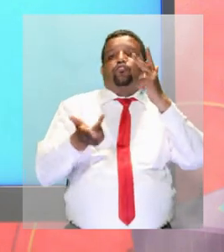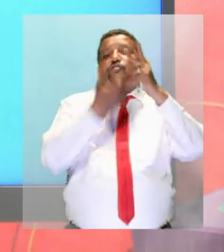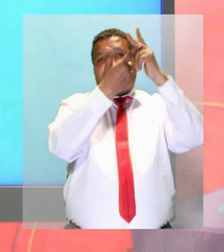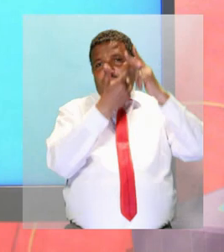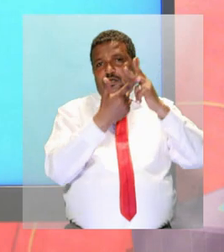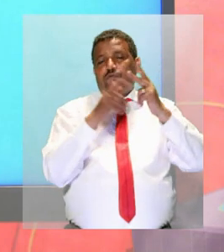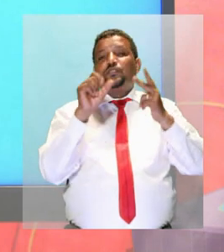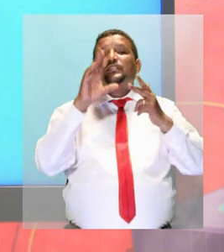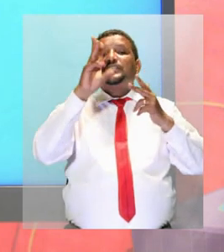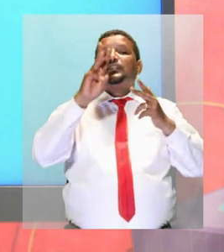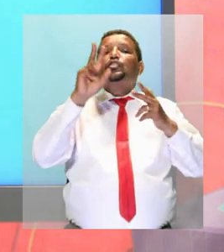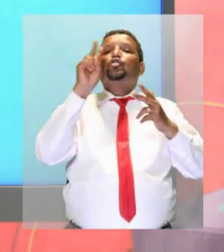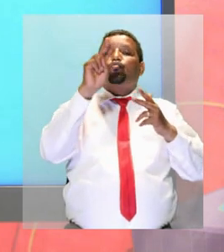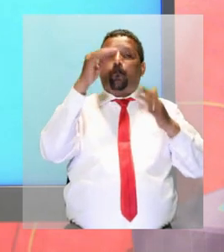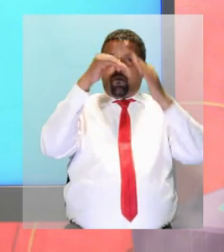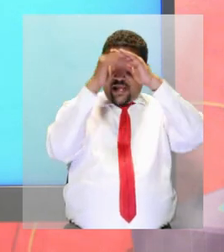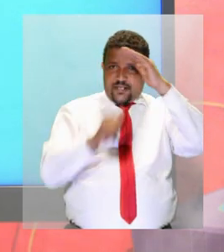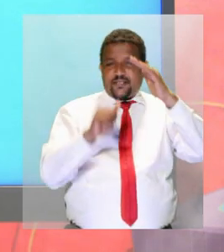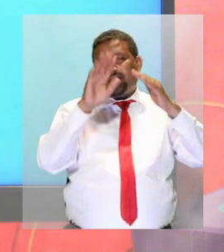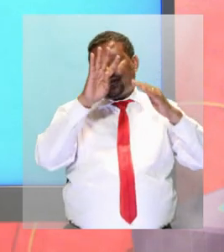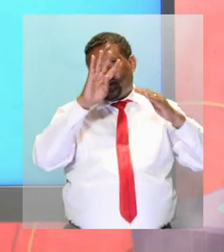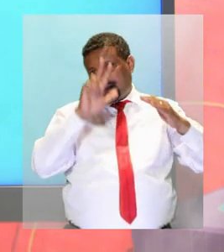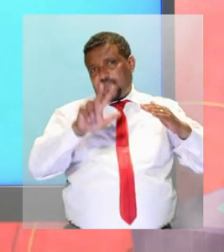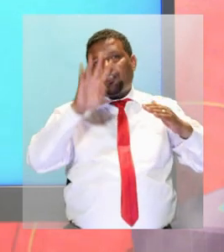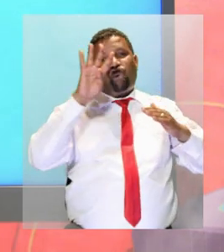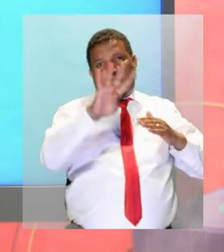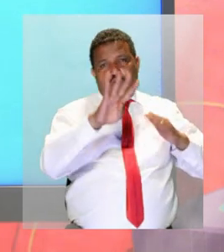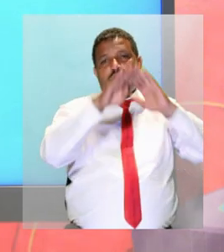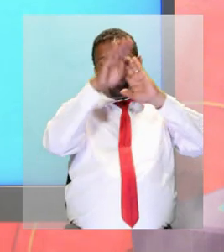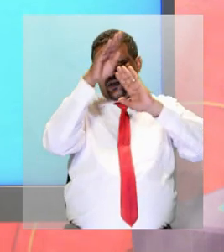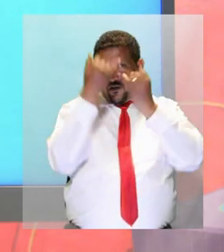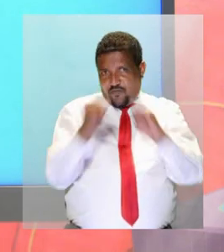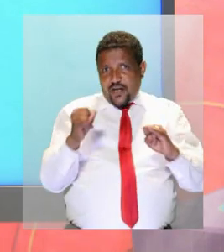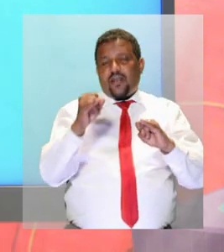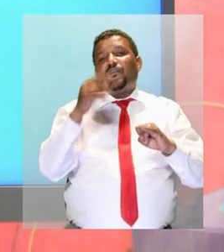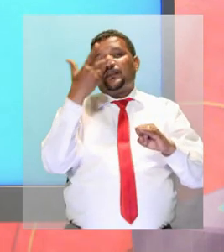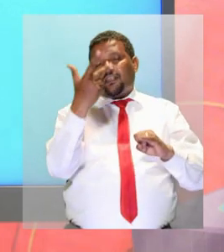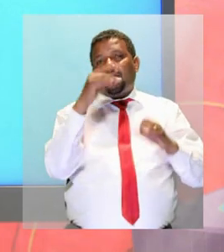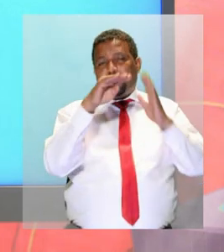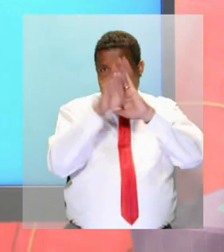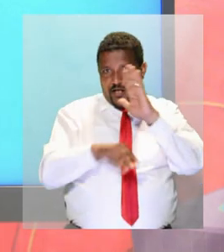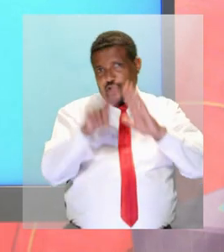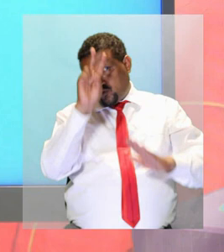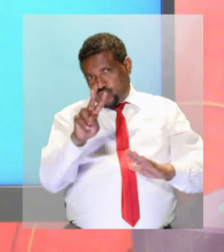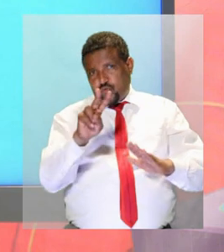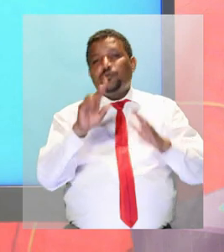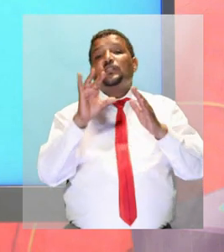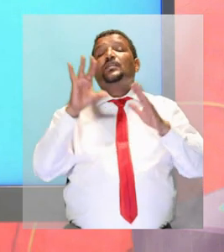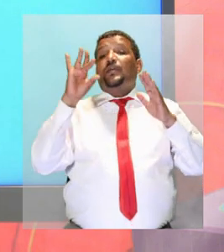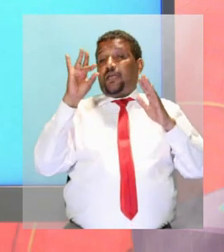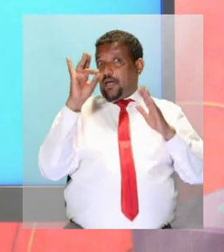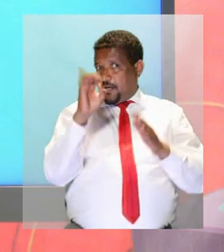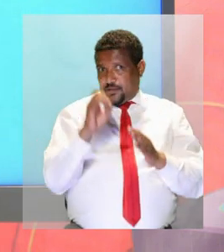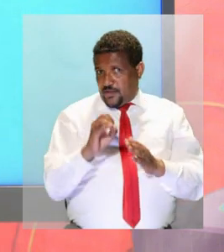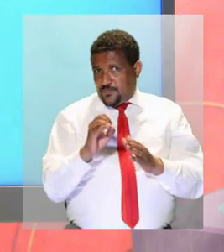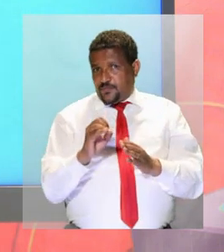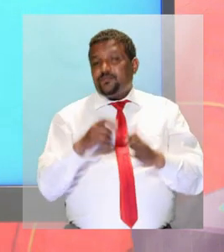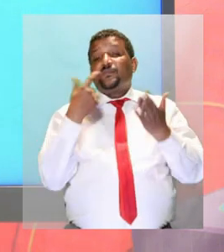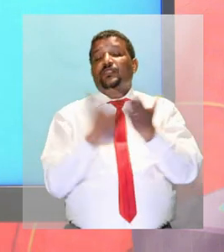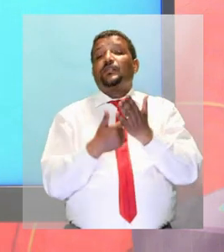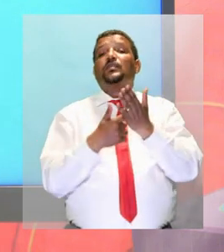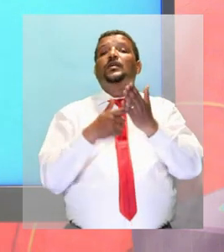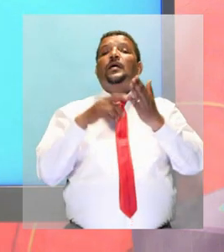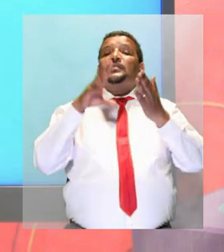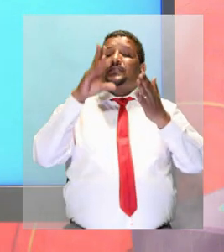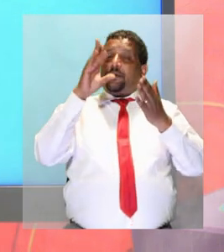62 minus 44 divided by 3 minus 2, it is 18. And for the fourth, 78 minus 62